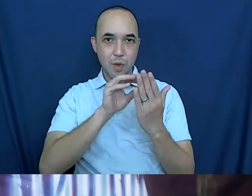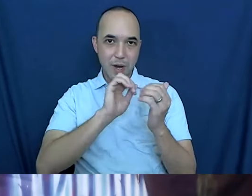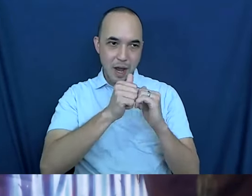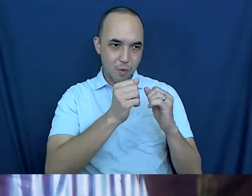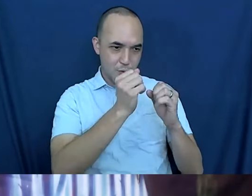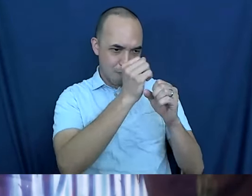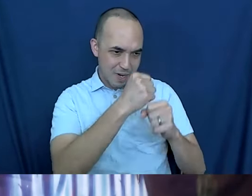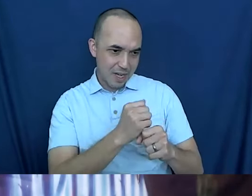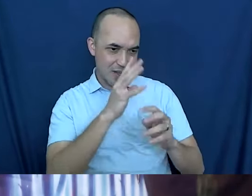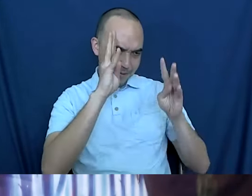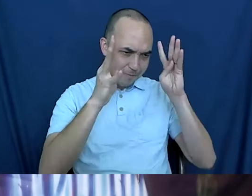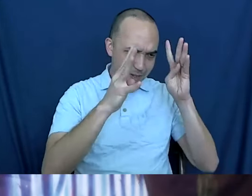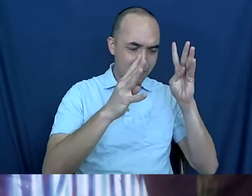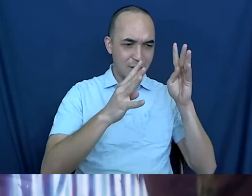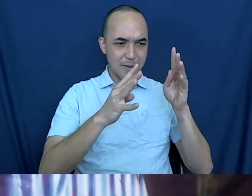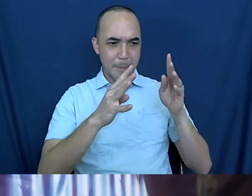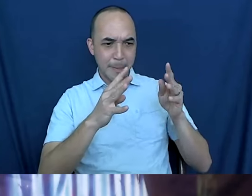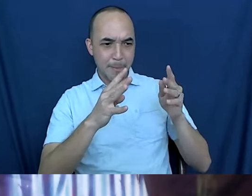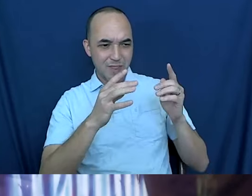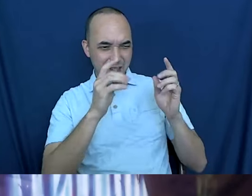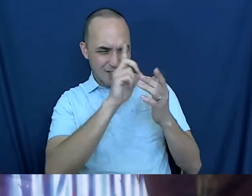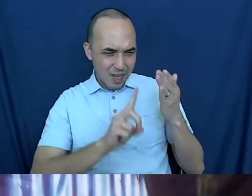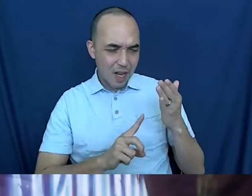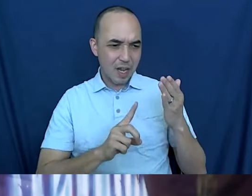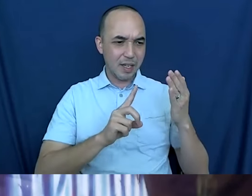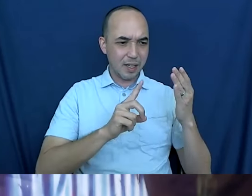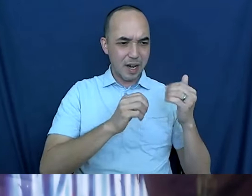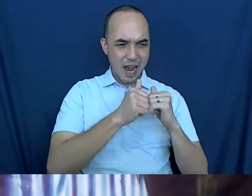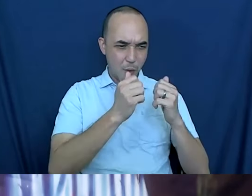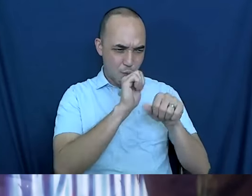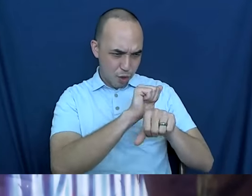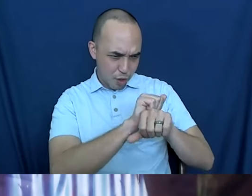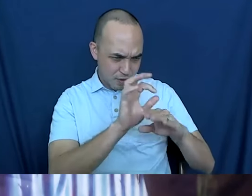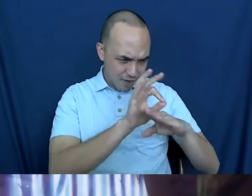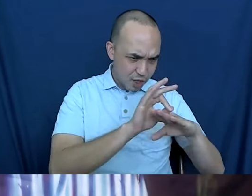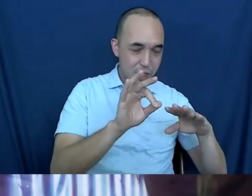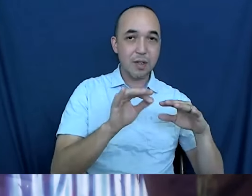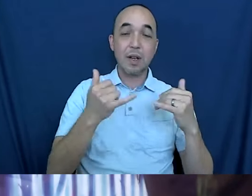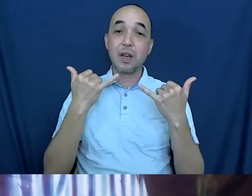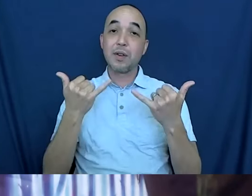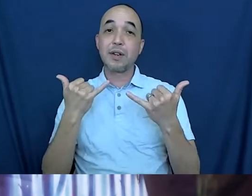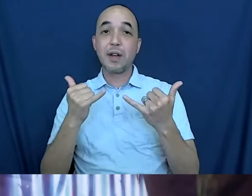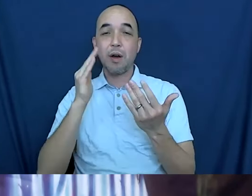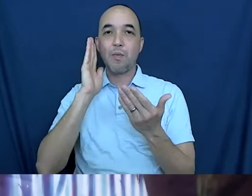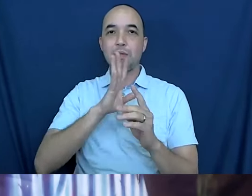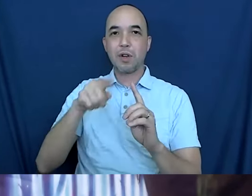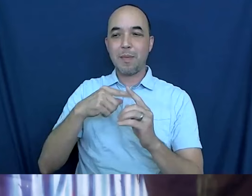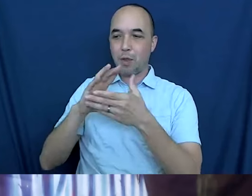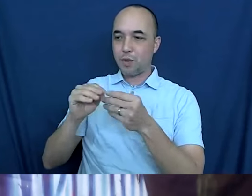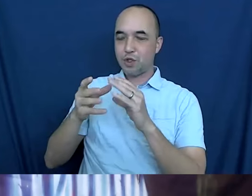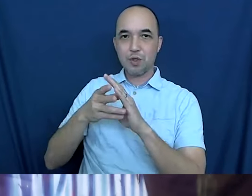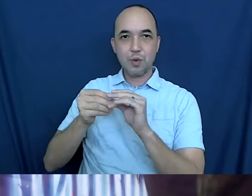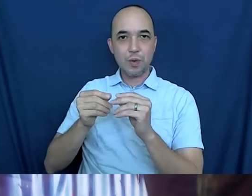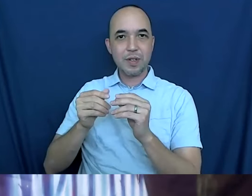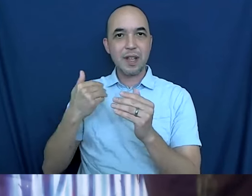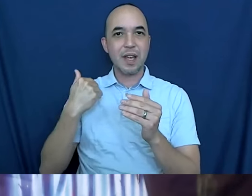puzzle, the creation of it, the design, the mechanics. Today we're going to talk about the stories that give us that emotional connection, that human connection, or tie